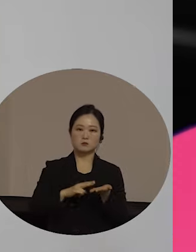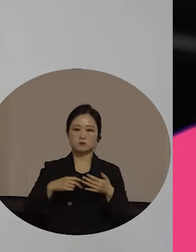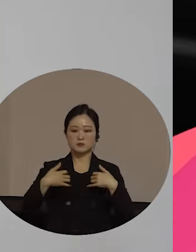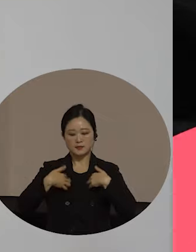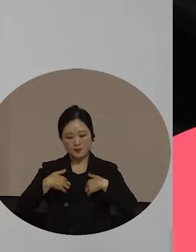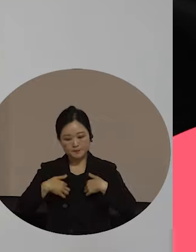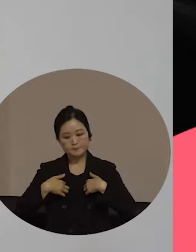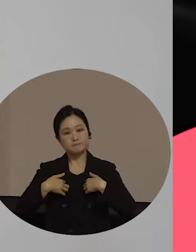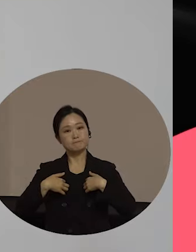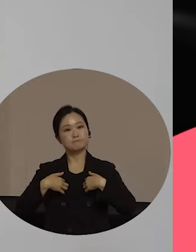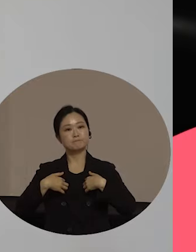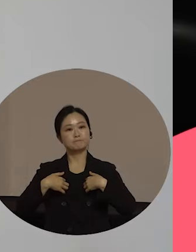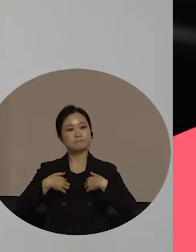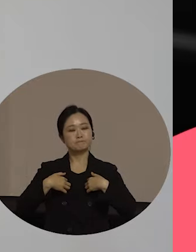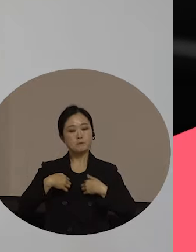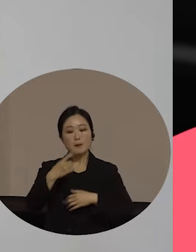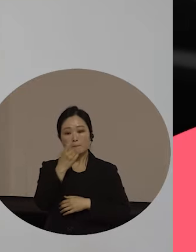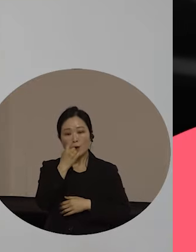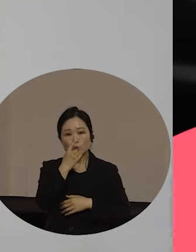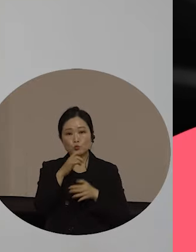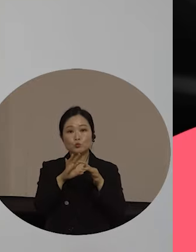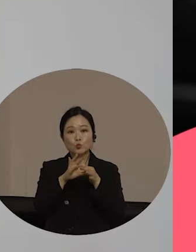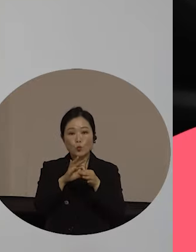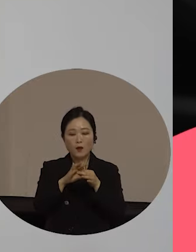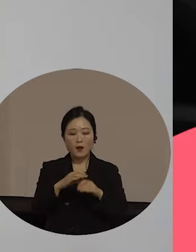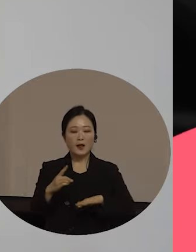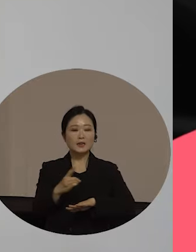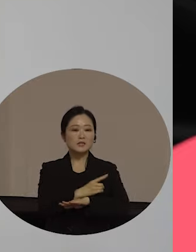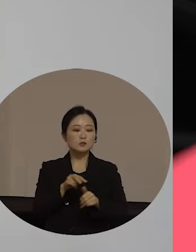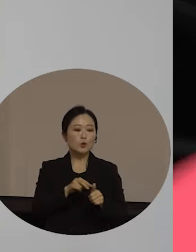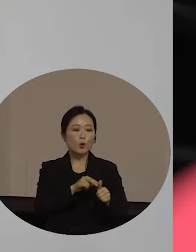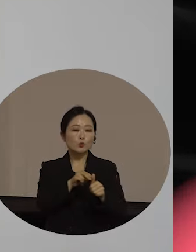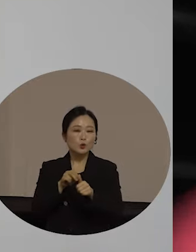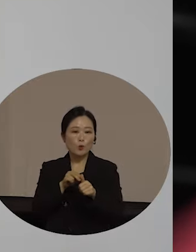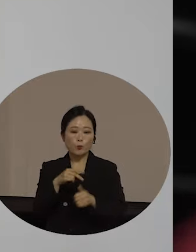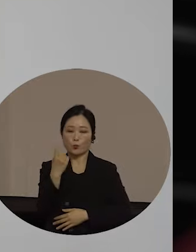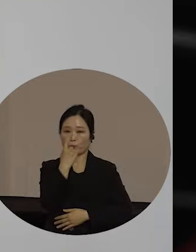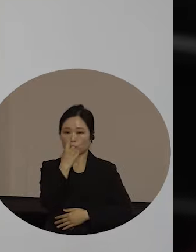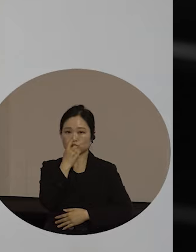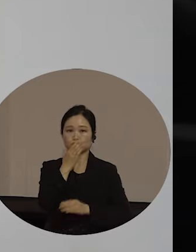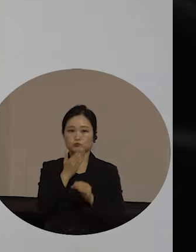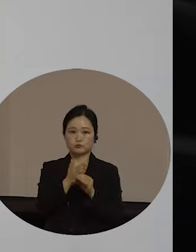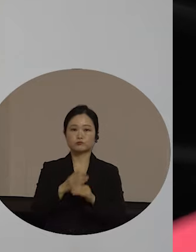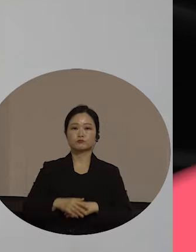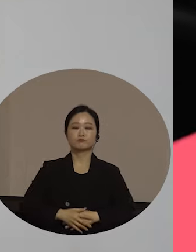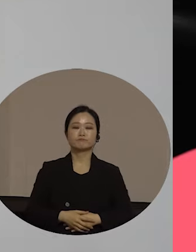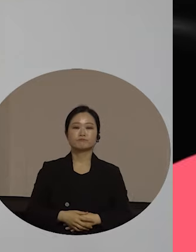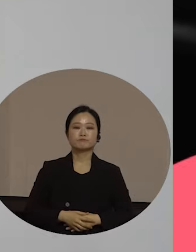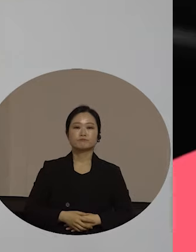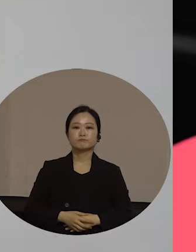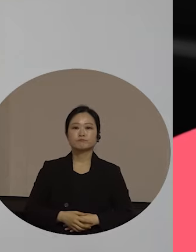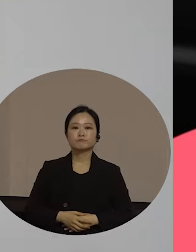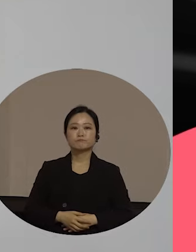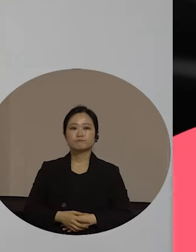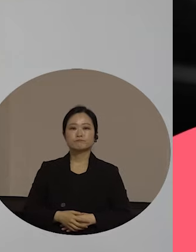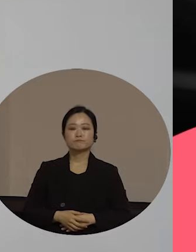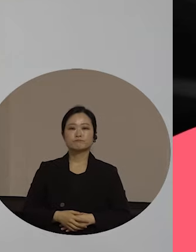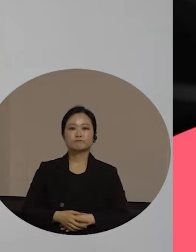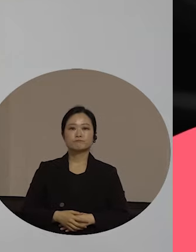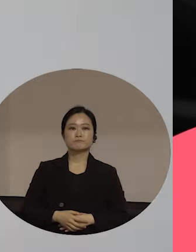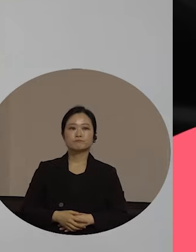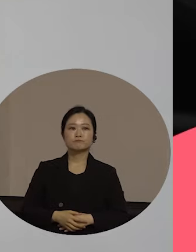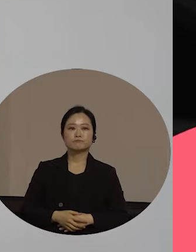skills. And finally, looking at international cooperation, something we are all passionate about, there are programs